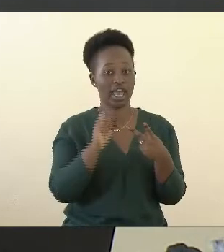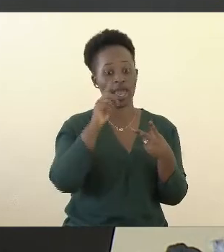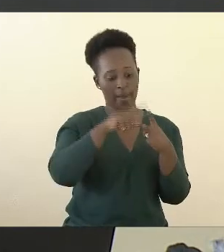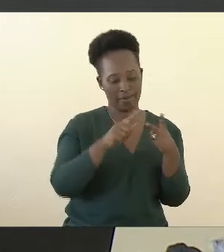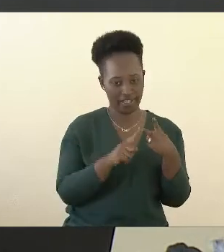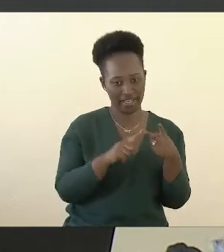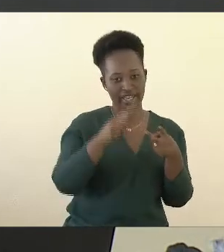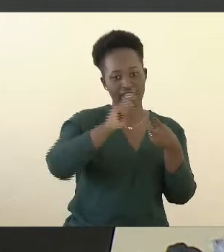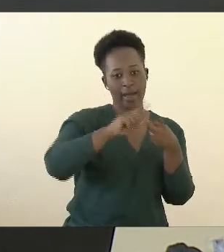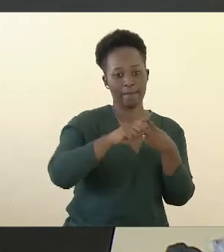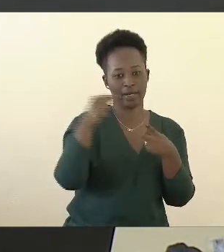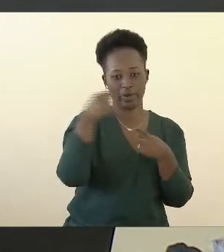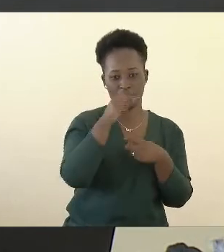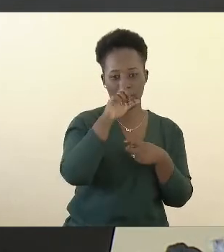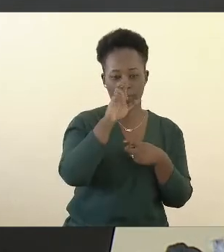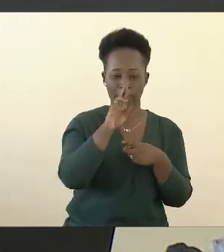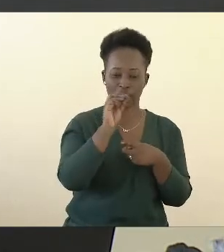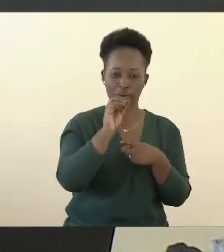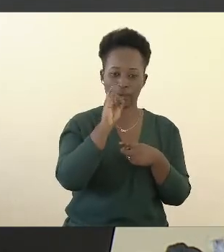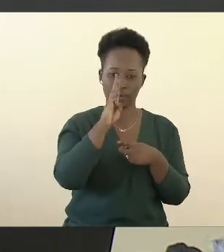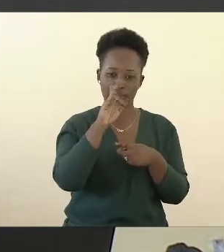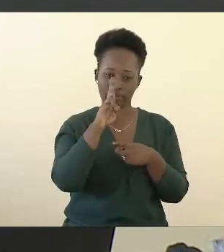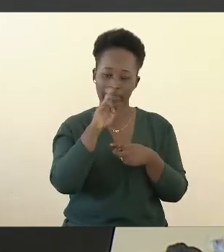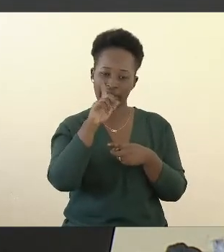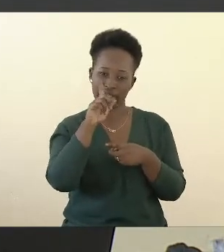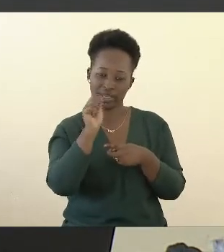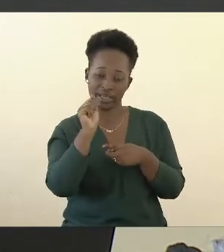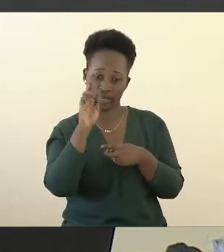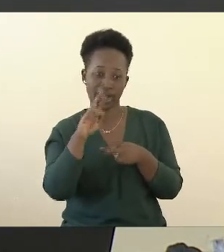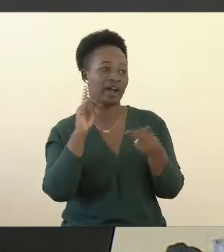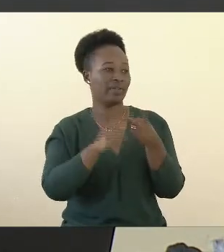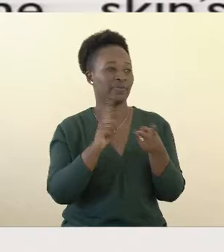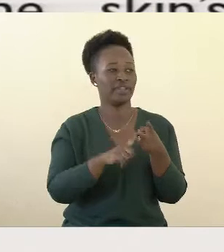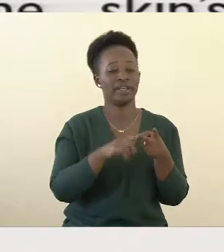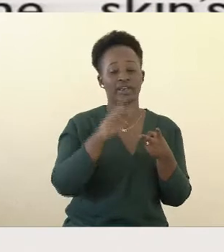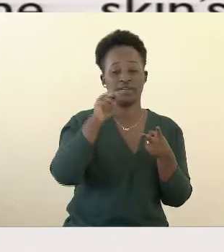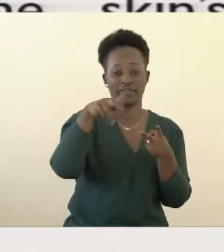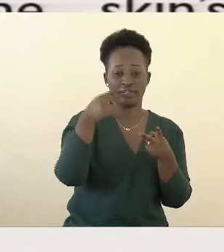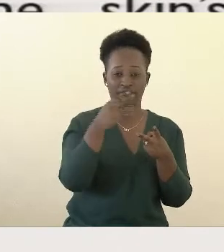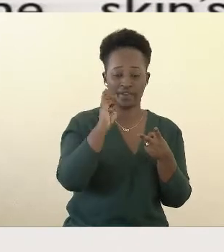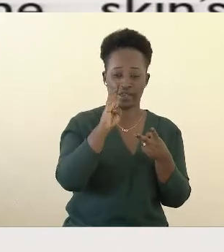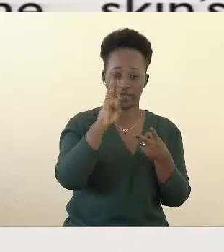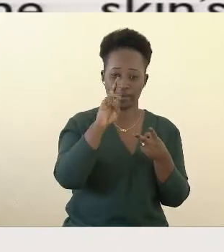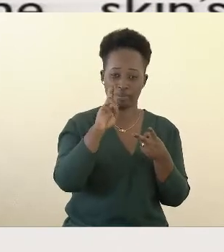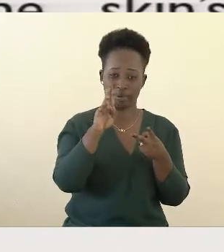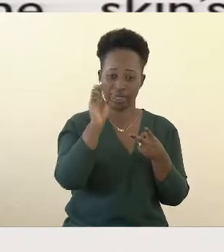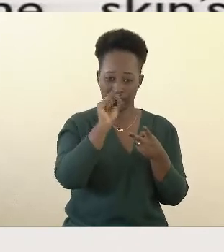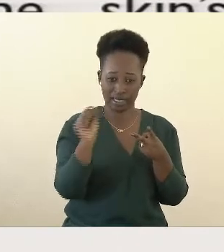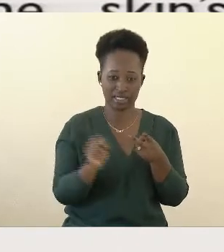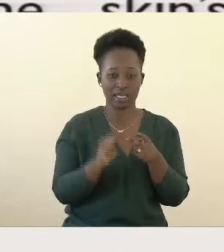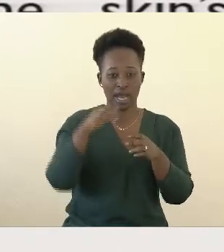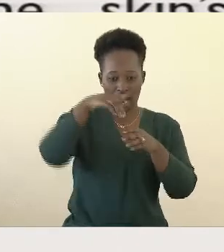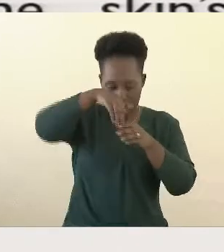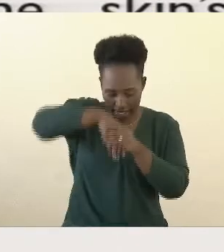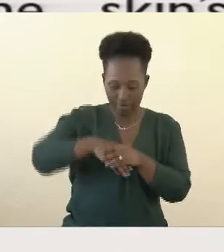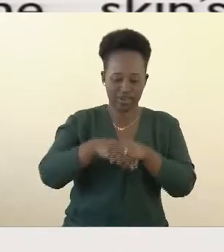proteins plays a big role in metabolic processes. And then the fibrous proteins are the ones that are composed of the keratin. Here,